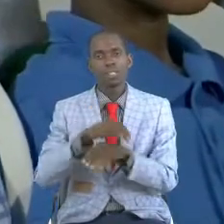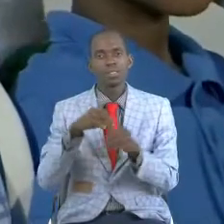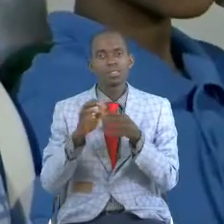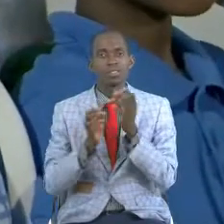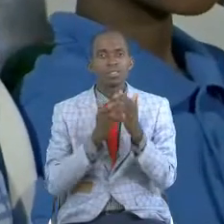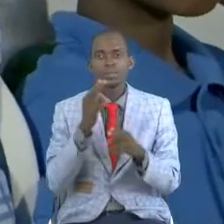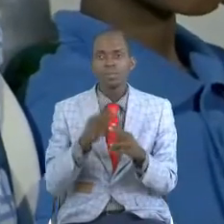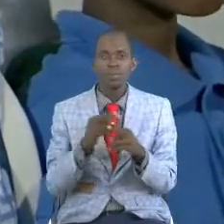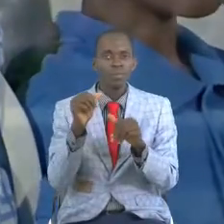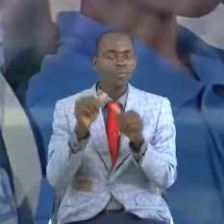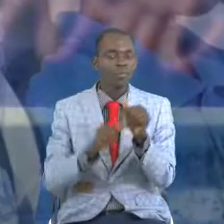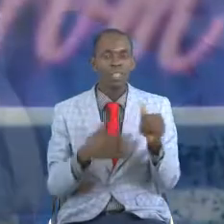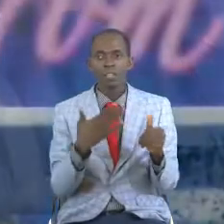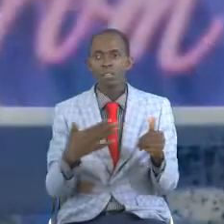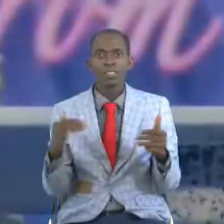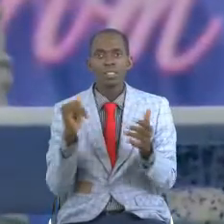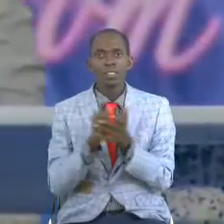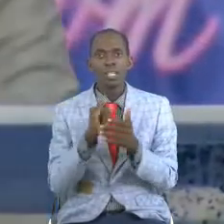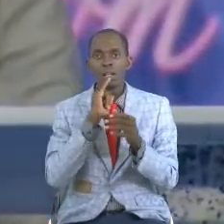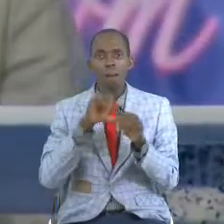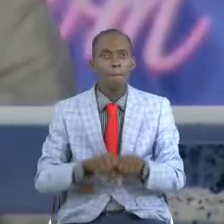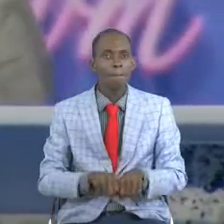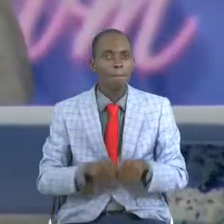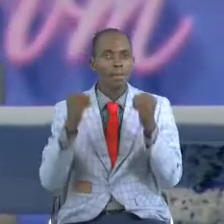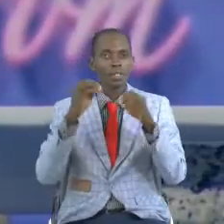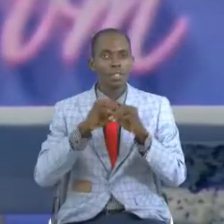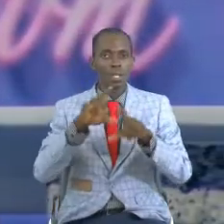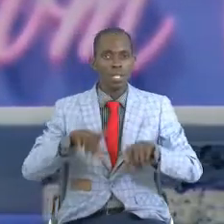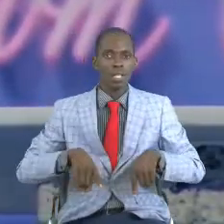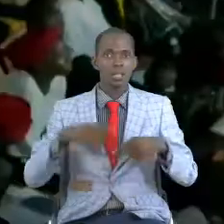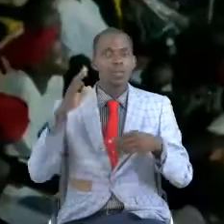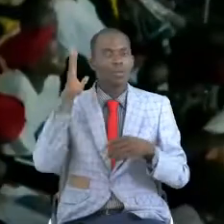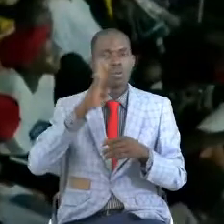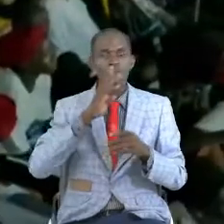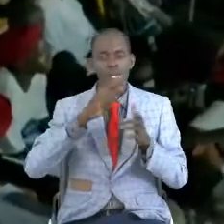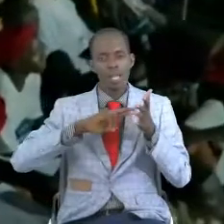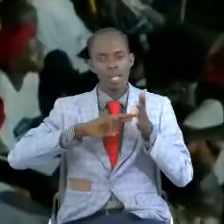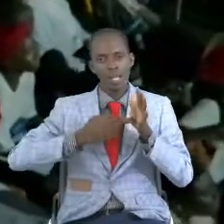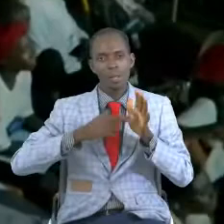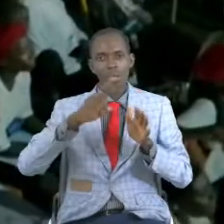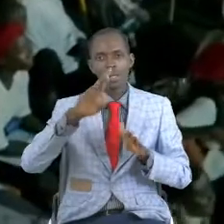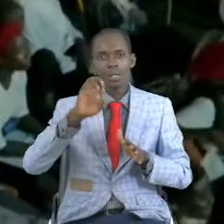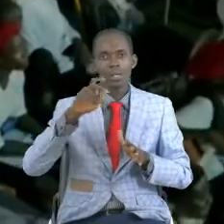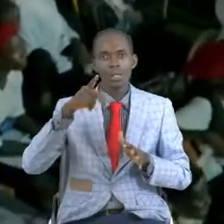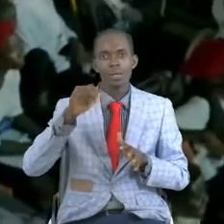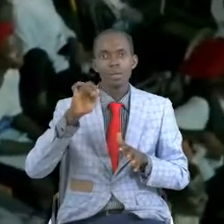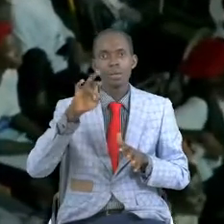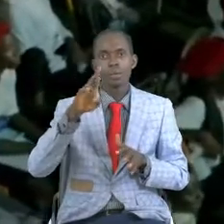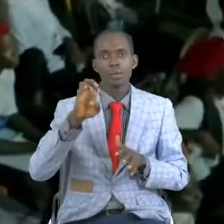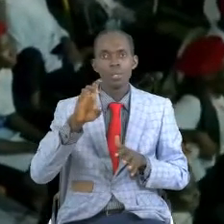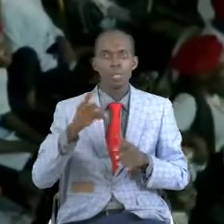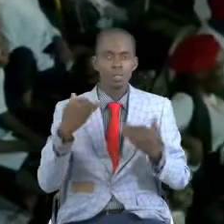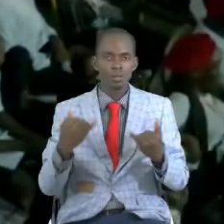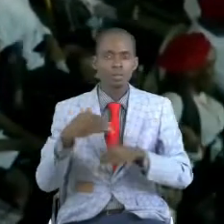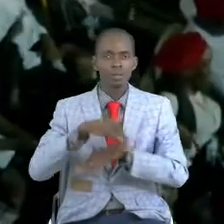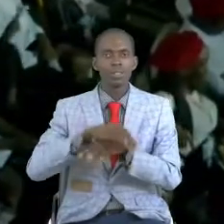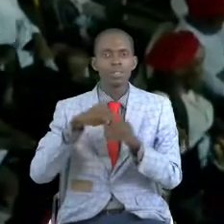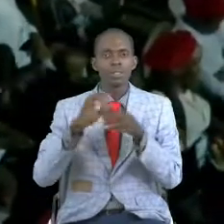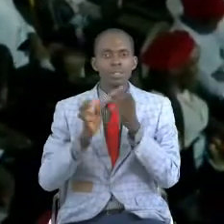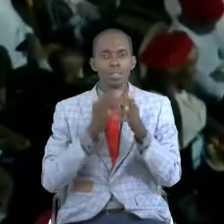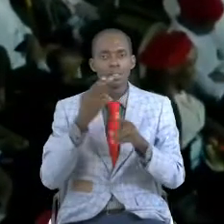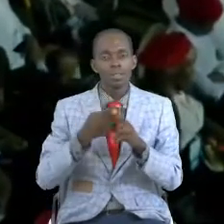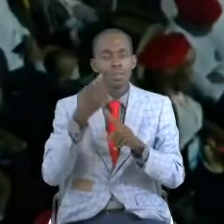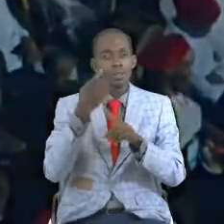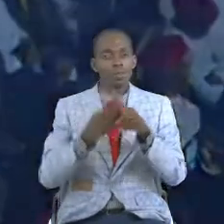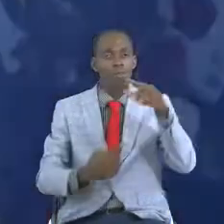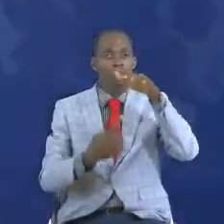Everything that is broken in your life will be repaired tonight. From the top of your head, your